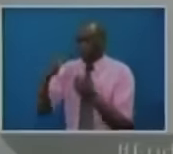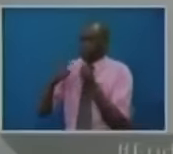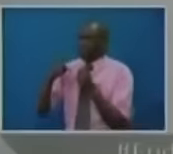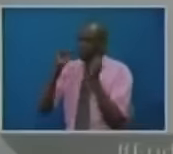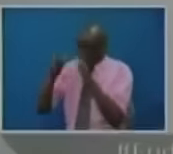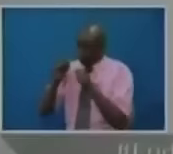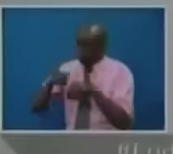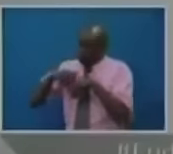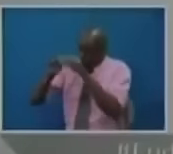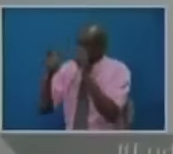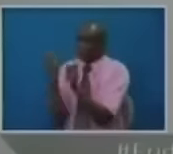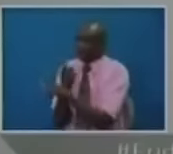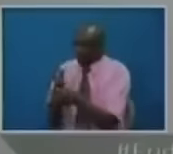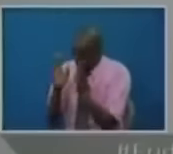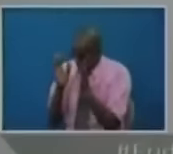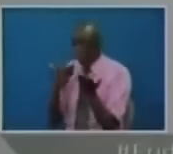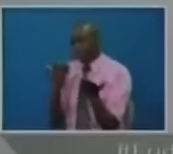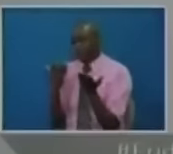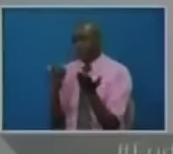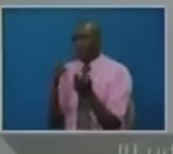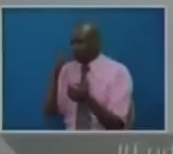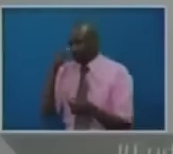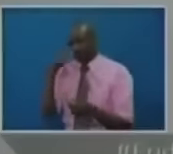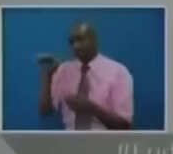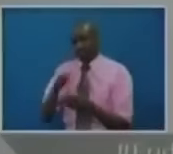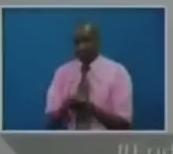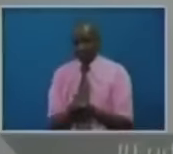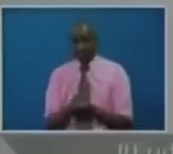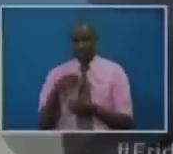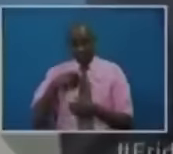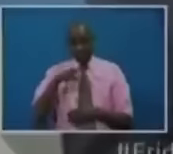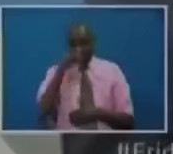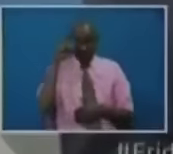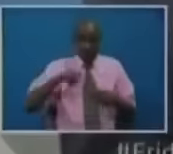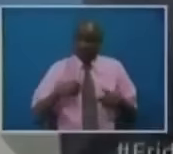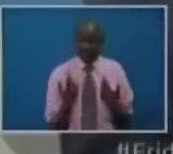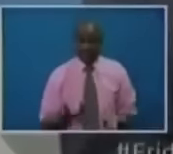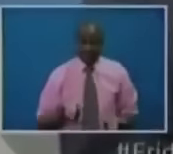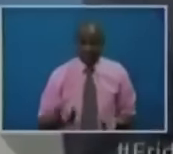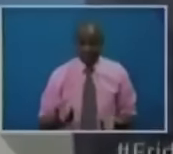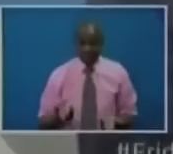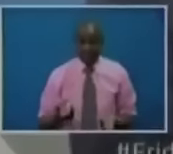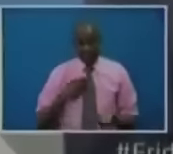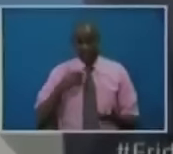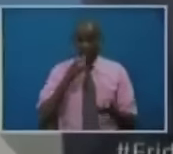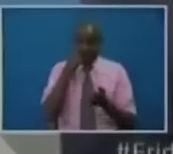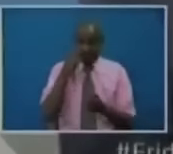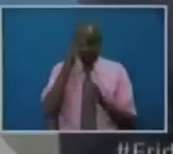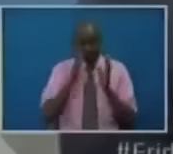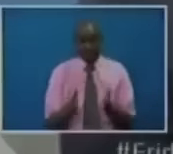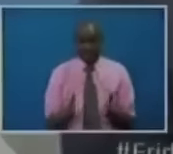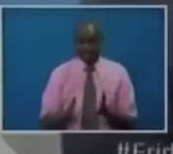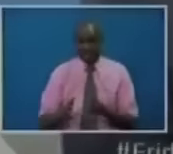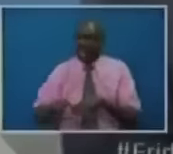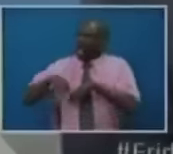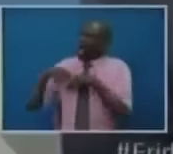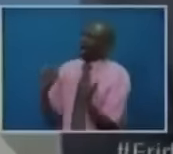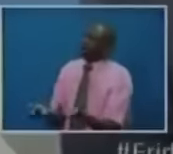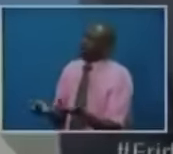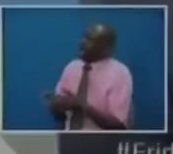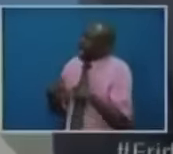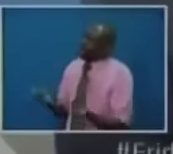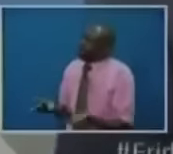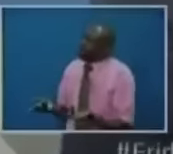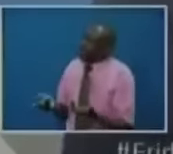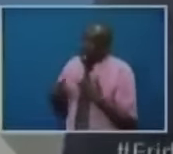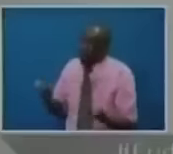pursue something in comedy? I just found myself being a comedian. How? How do you find yourself